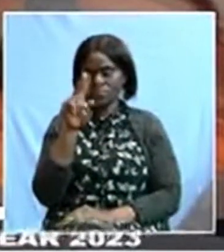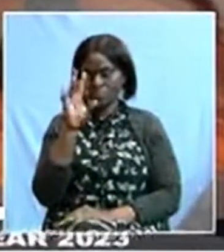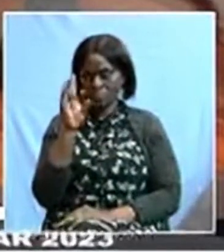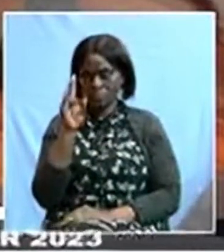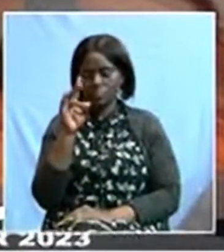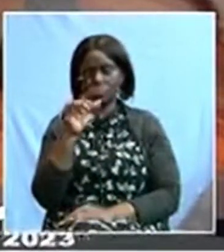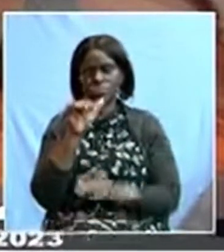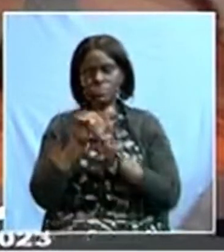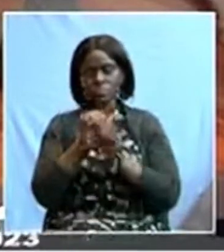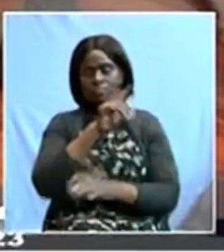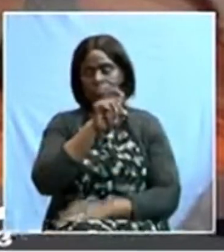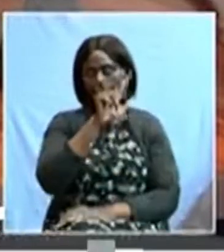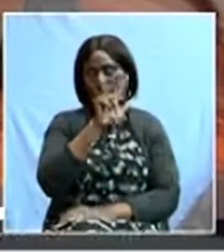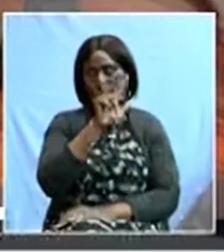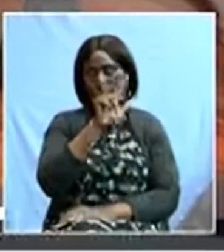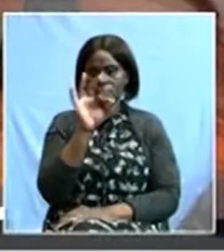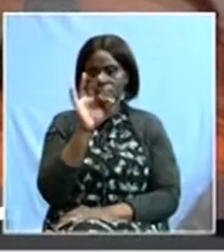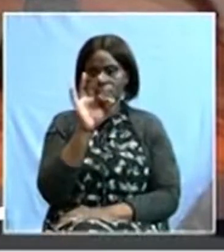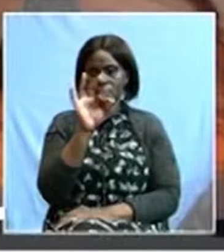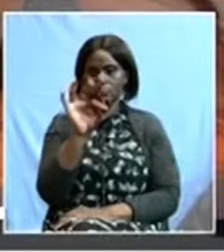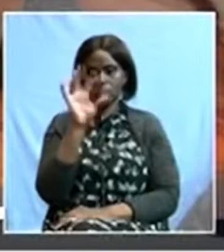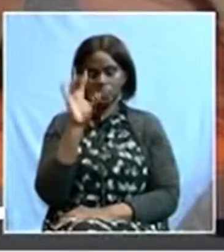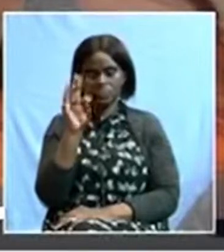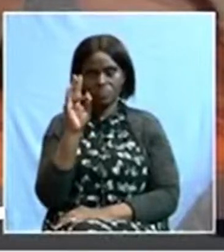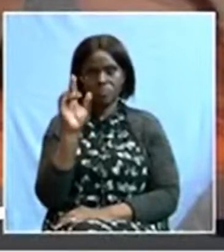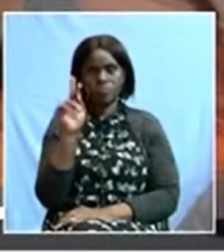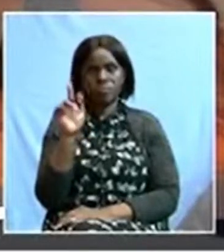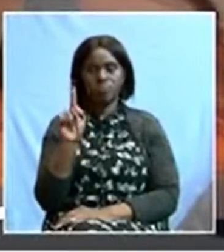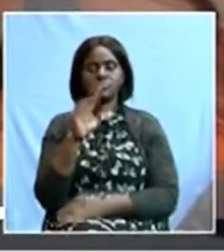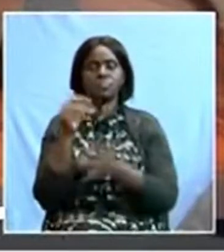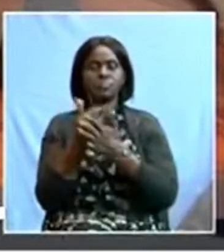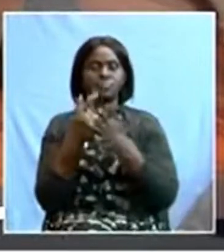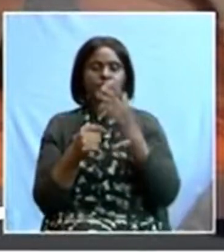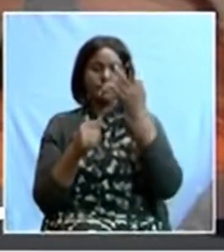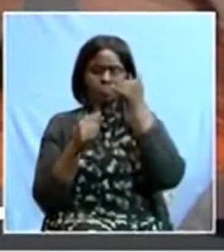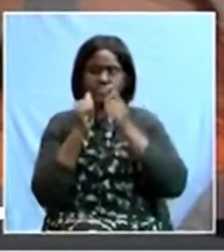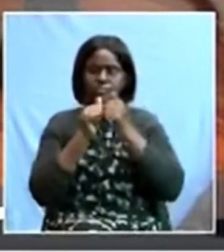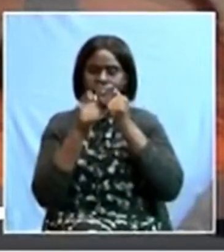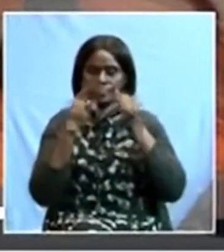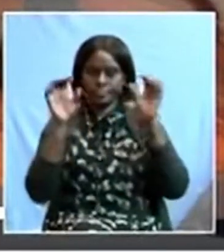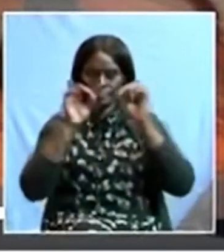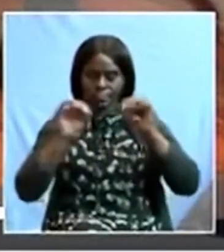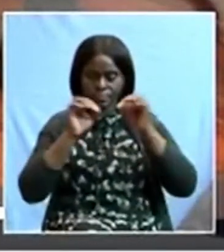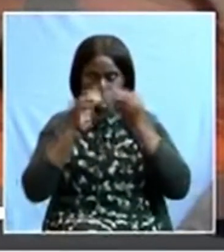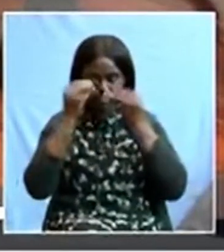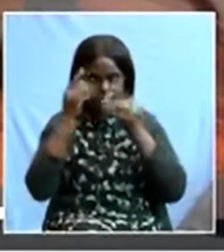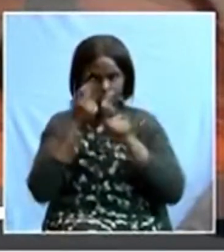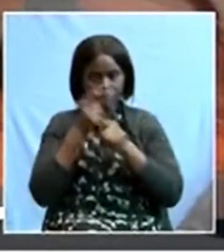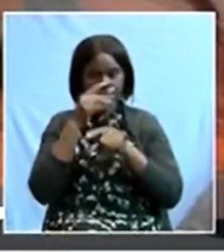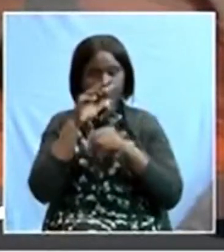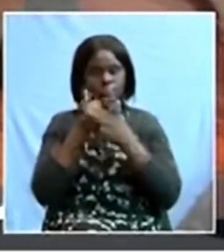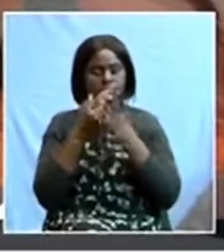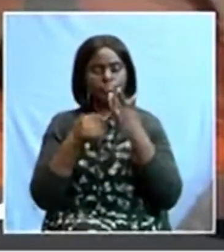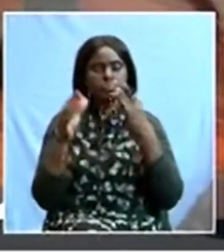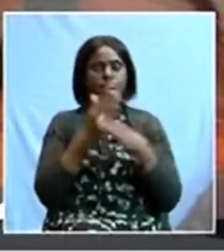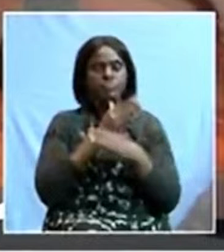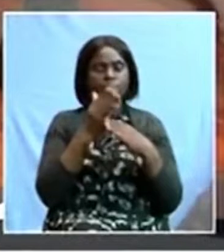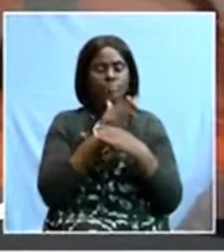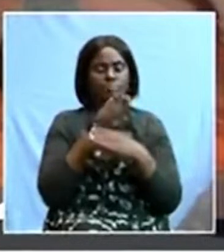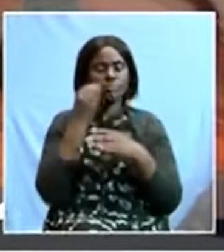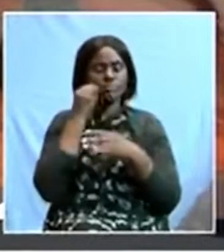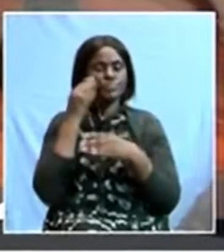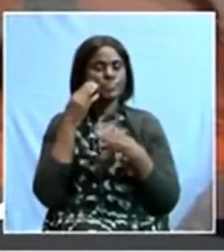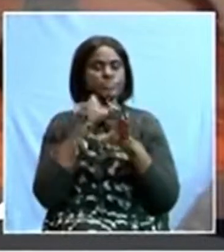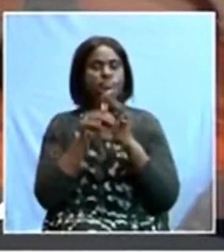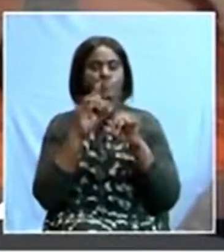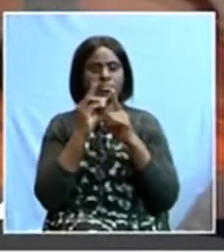and 133,997 kwacha respectively was due to non-compliance by the business houses in the